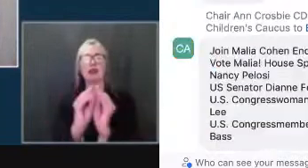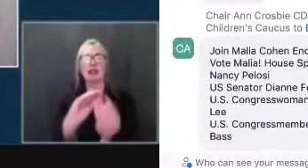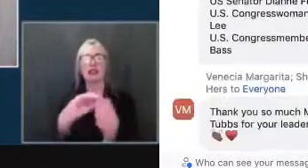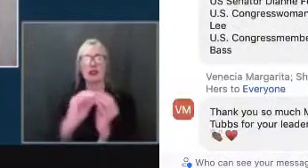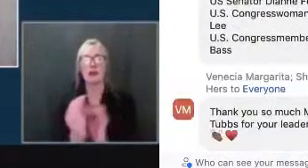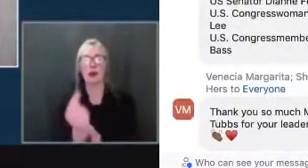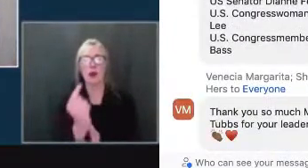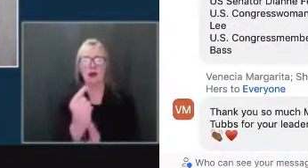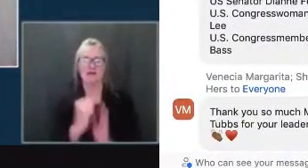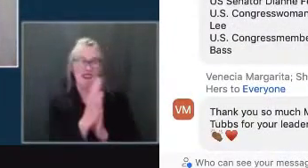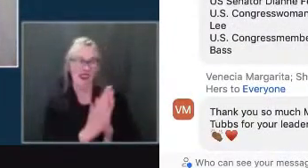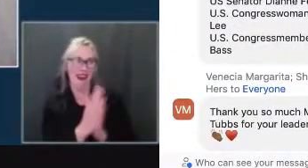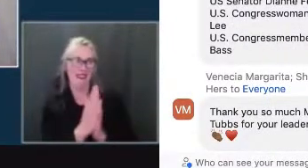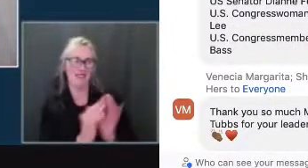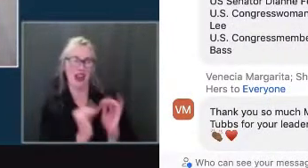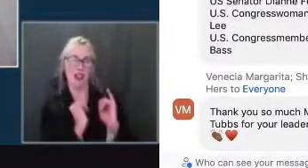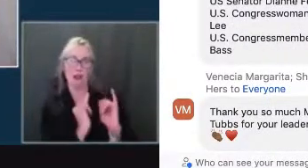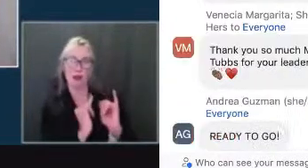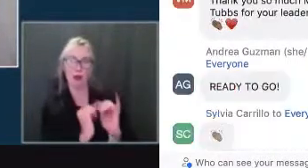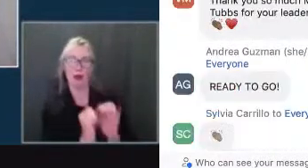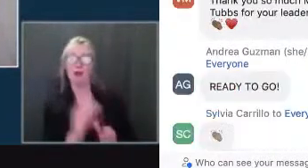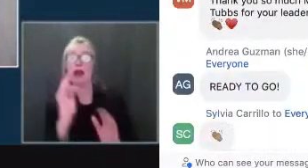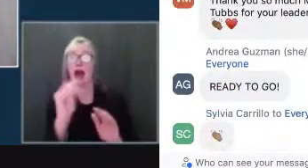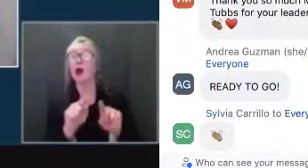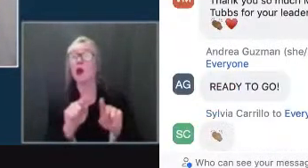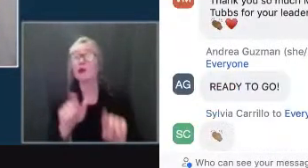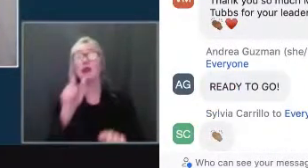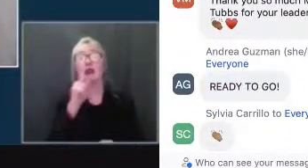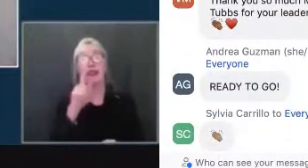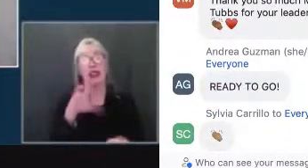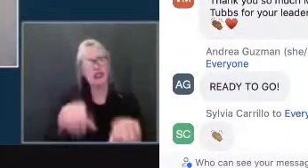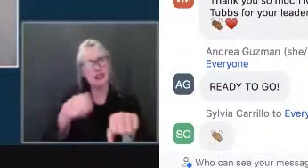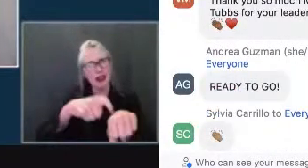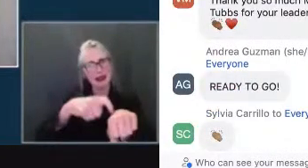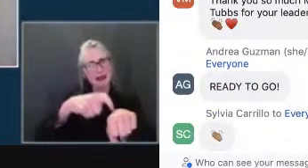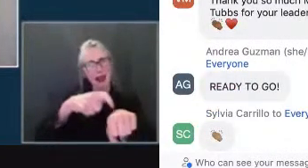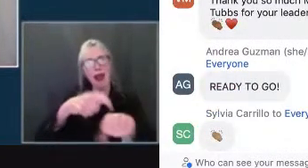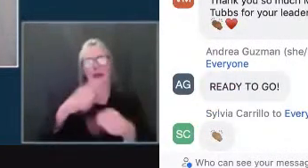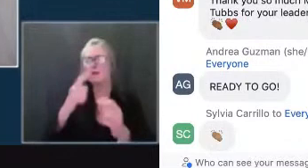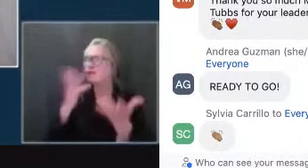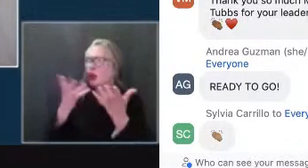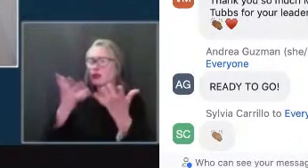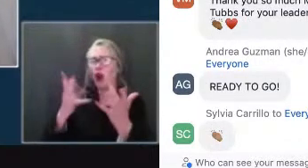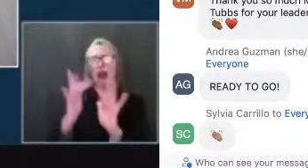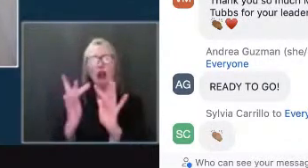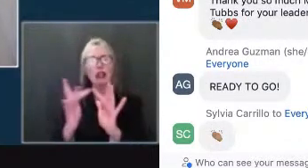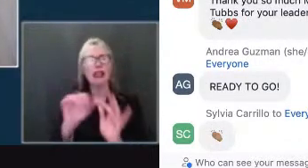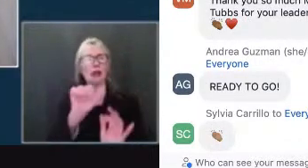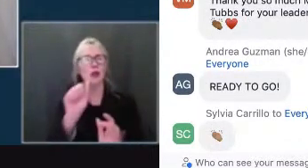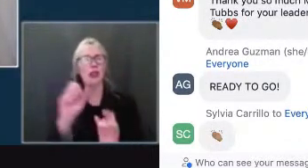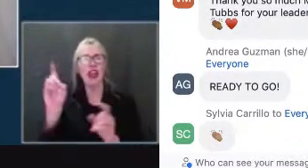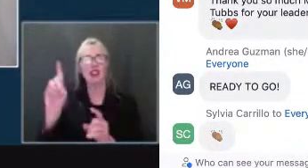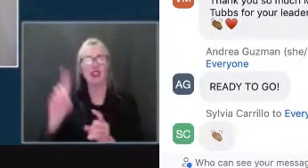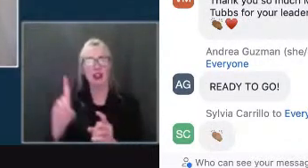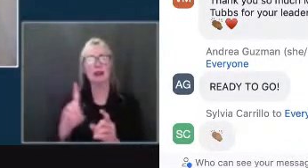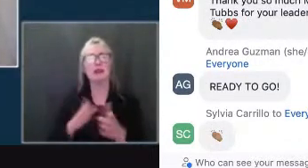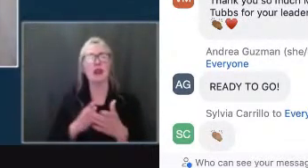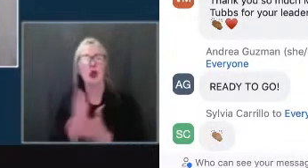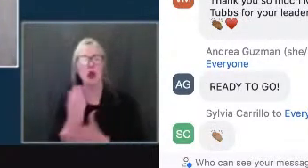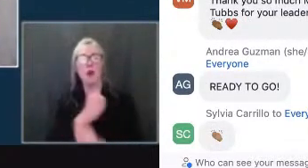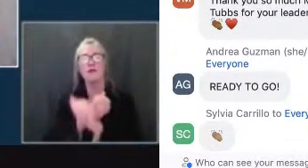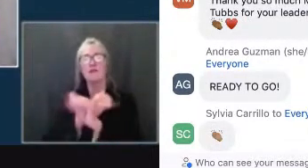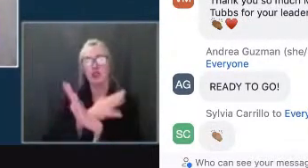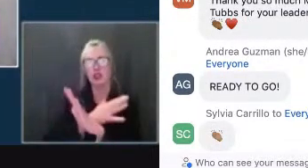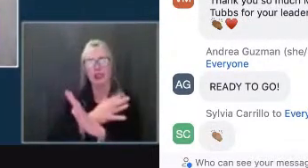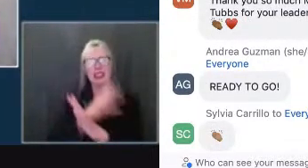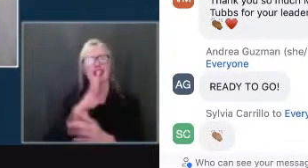up too. And I hope during lunch you take some time to connect with other Democrats virtually. Let's talk about what inspired us